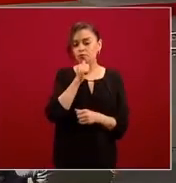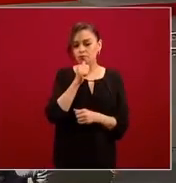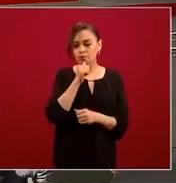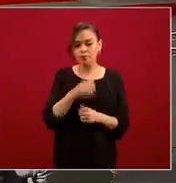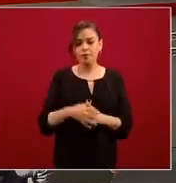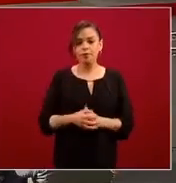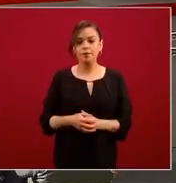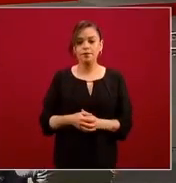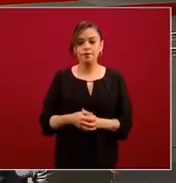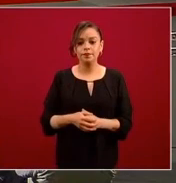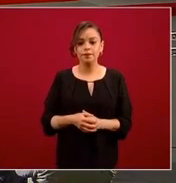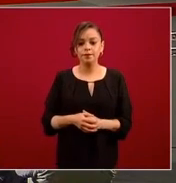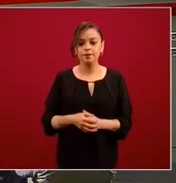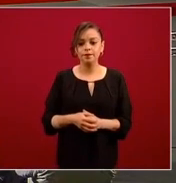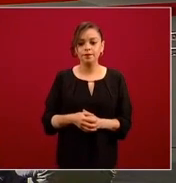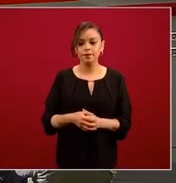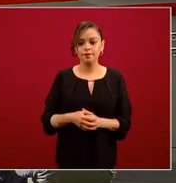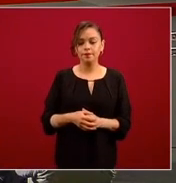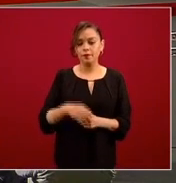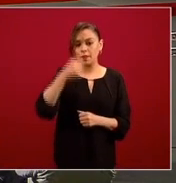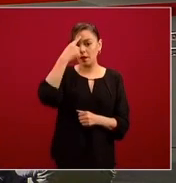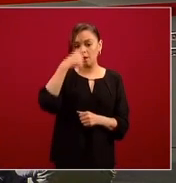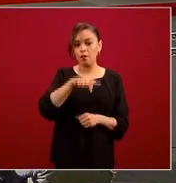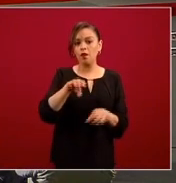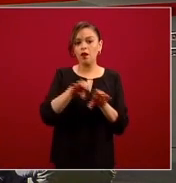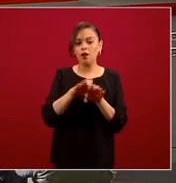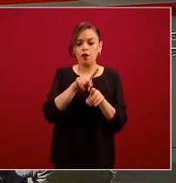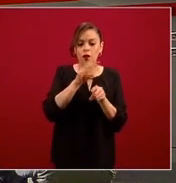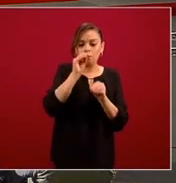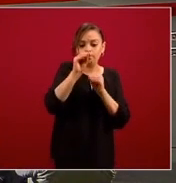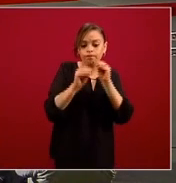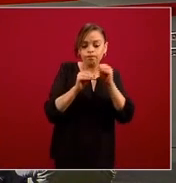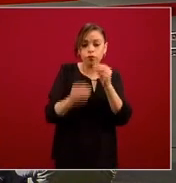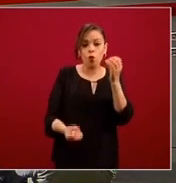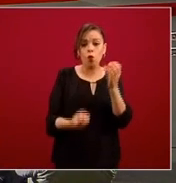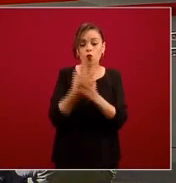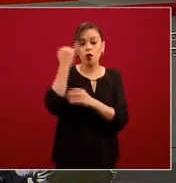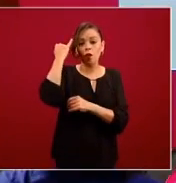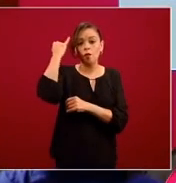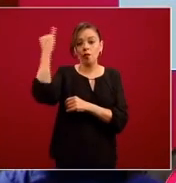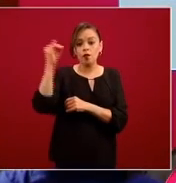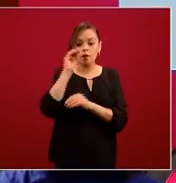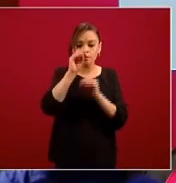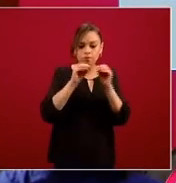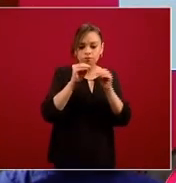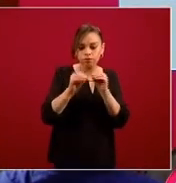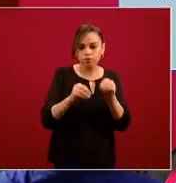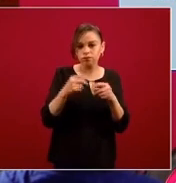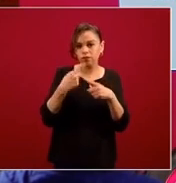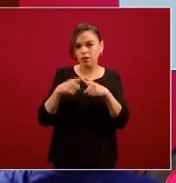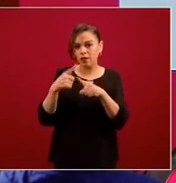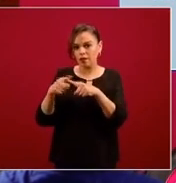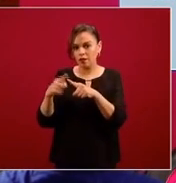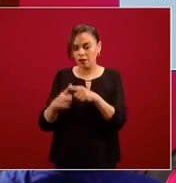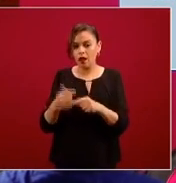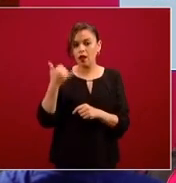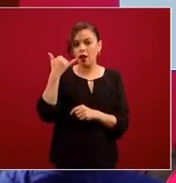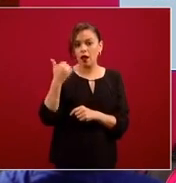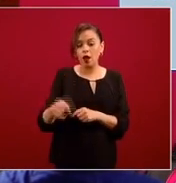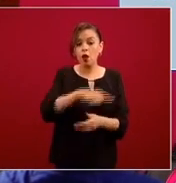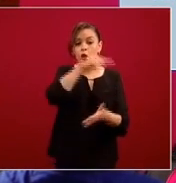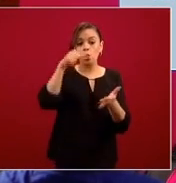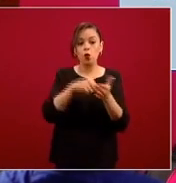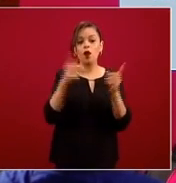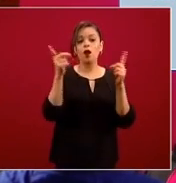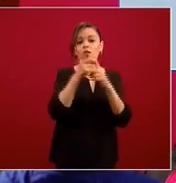that we need them to in terms of assembly, innovation, certification, because the thing is